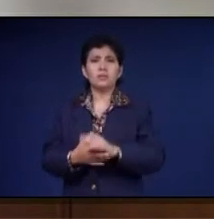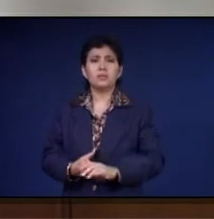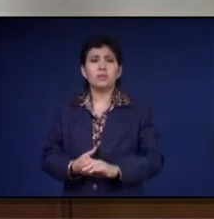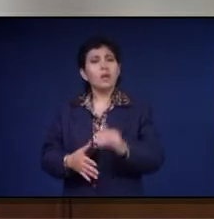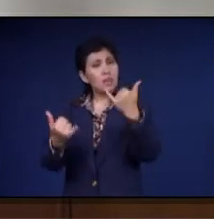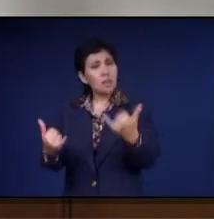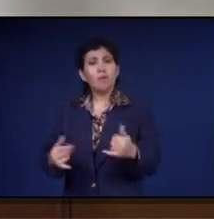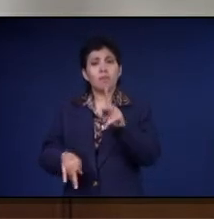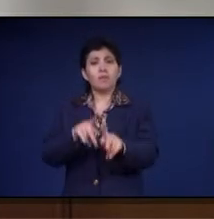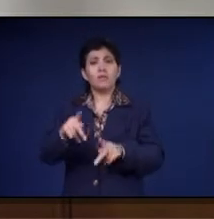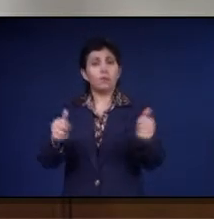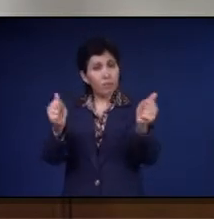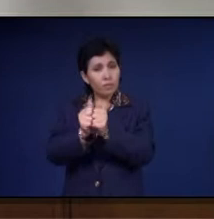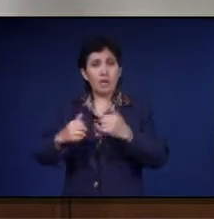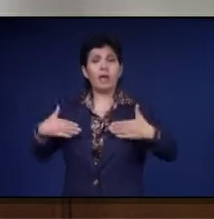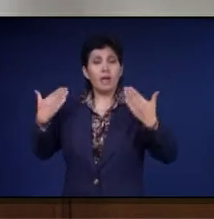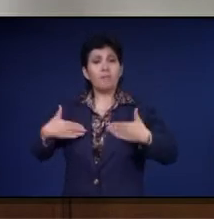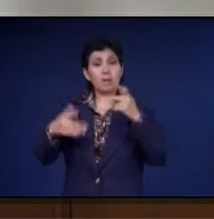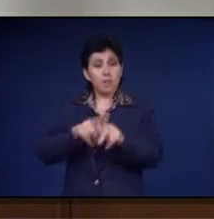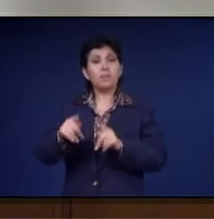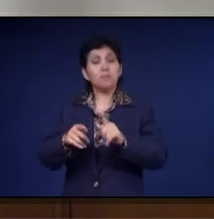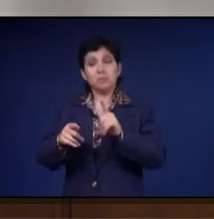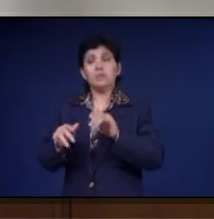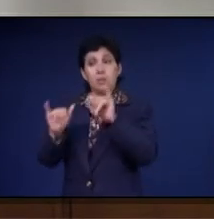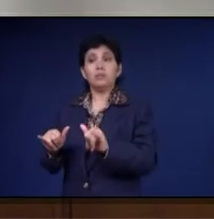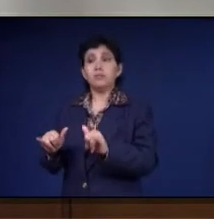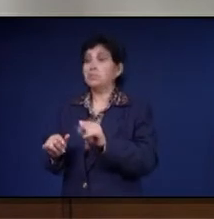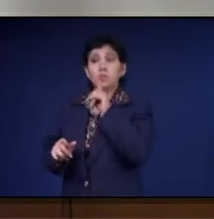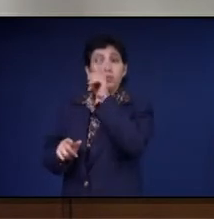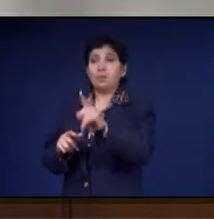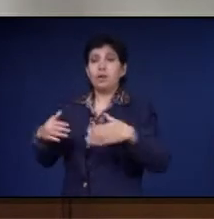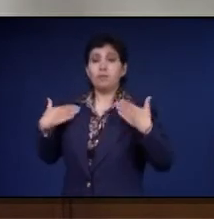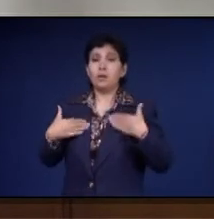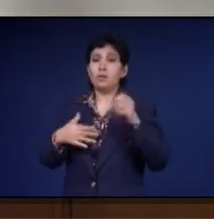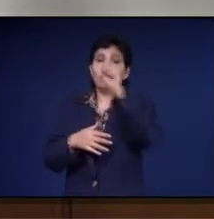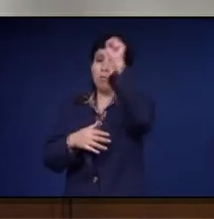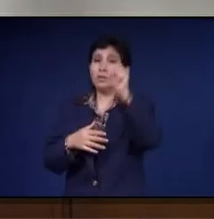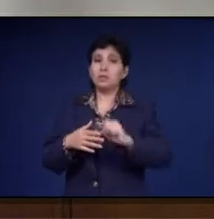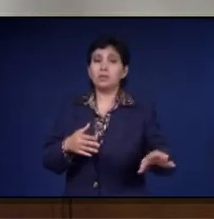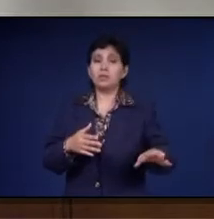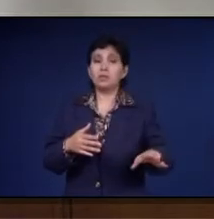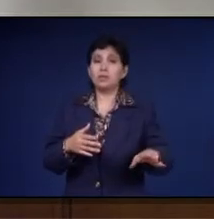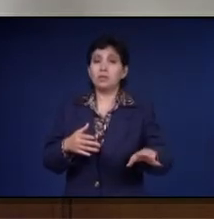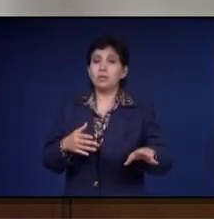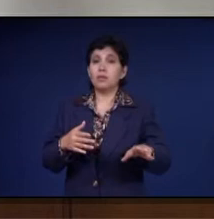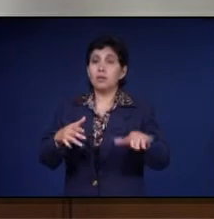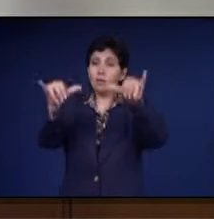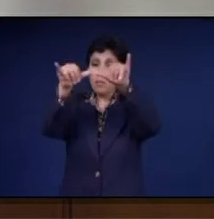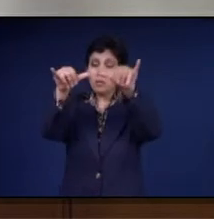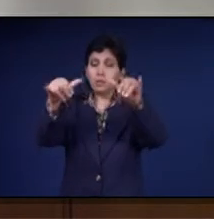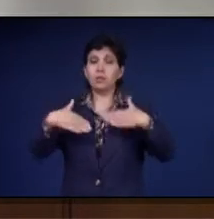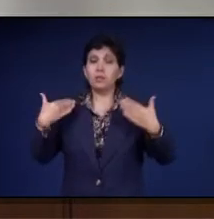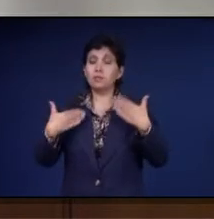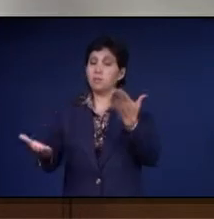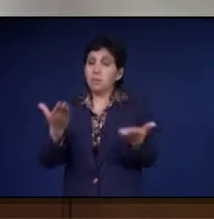Now, people with happy people will be happy as well. So you might want to use a questionnaire that tests people's happiness. Or you might